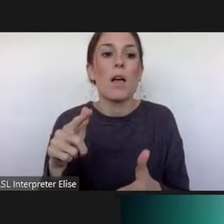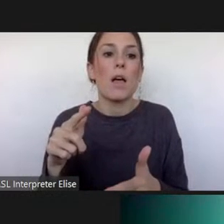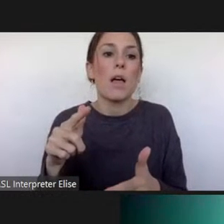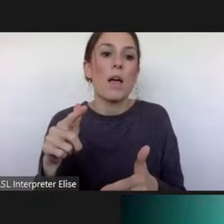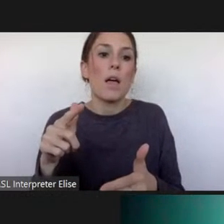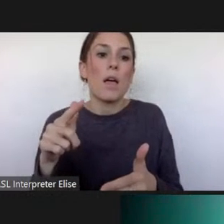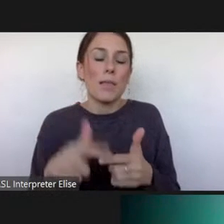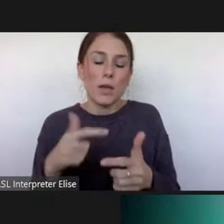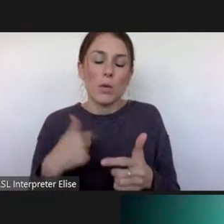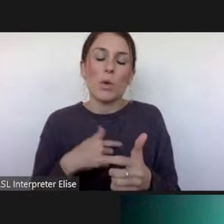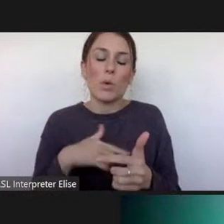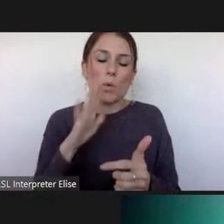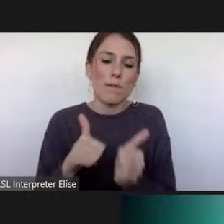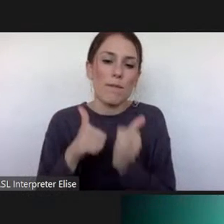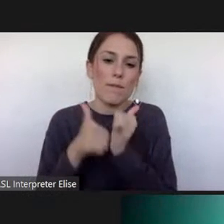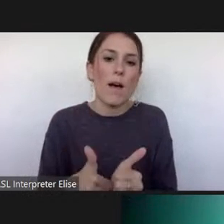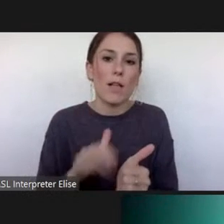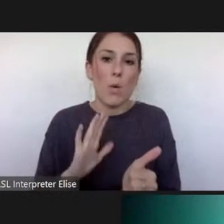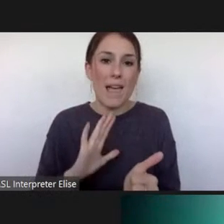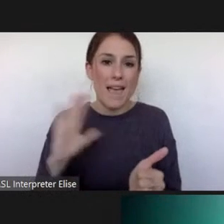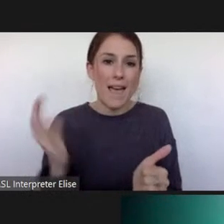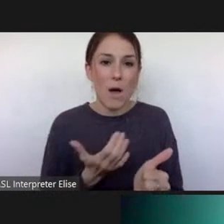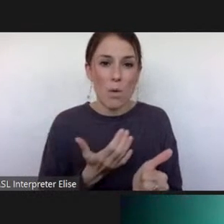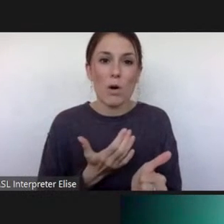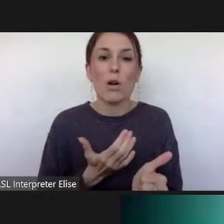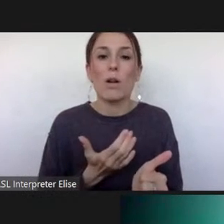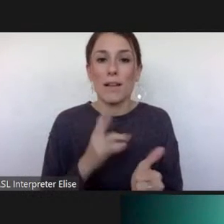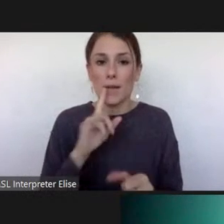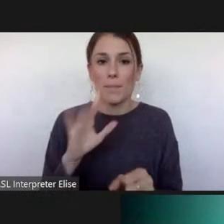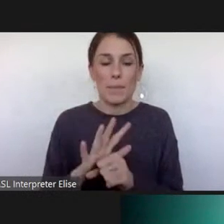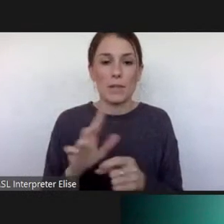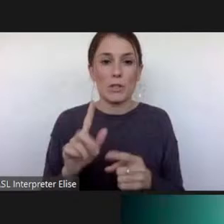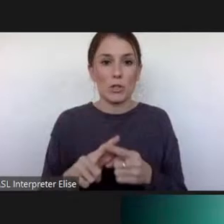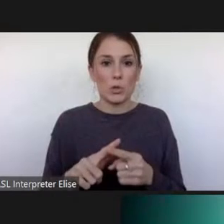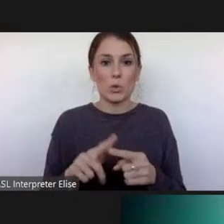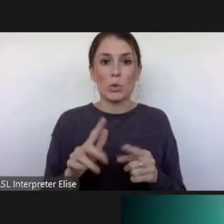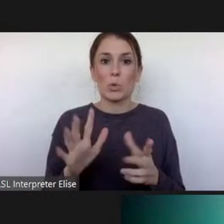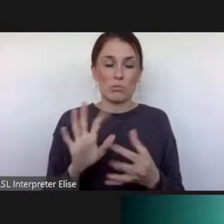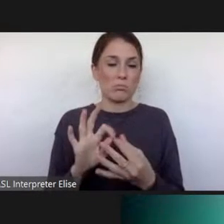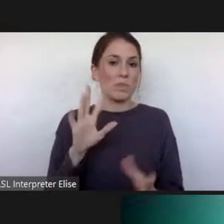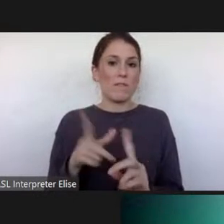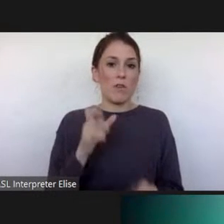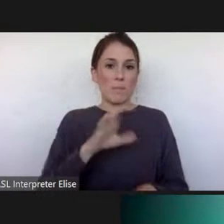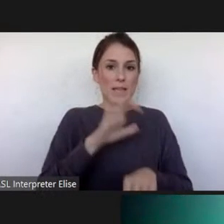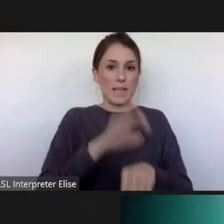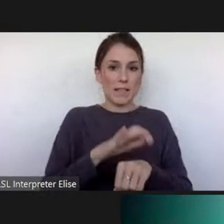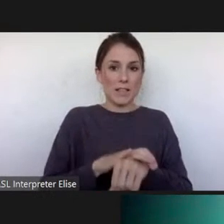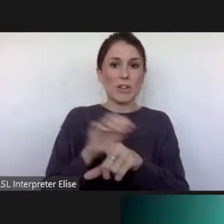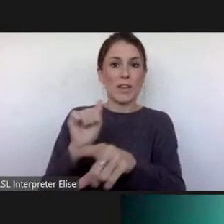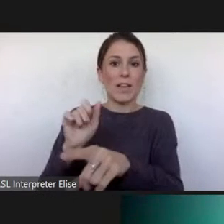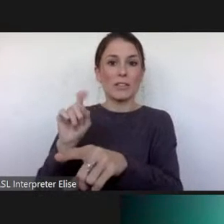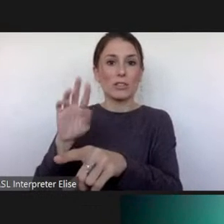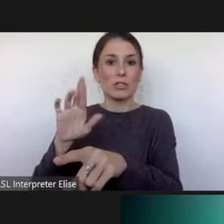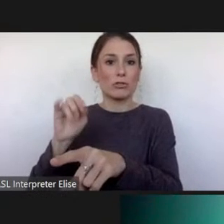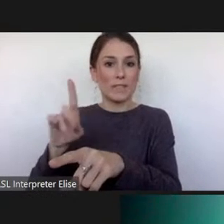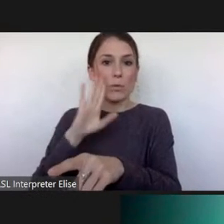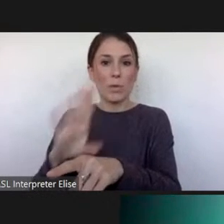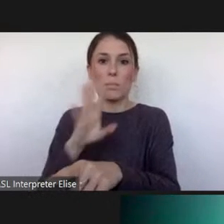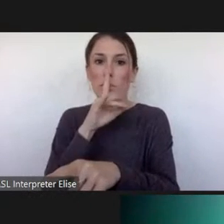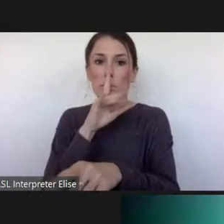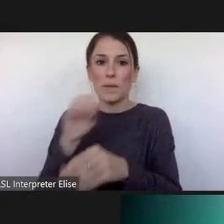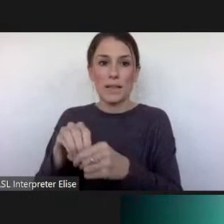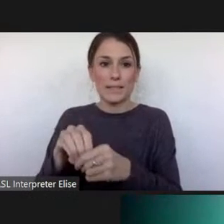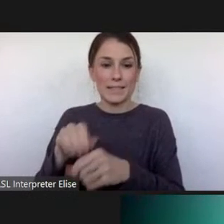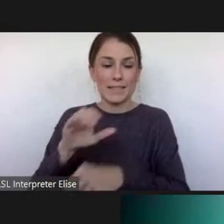English, Astrid, who is fluent in her understanding of English, will offer her presentation in Spanish.